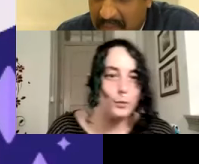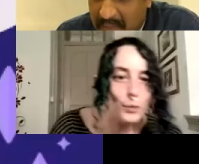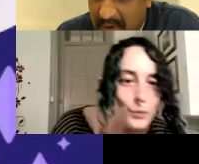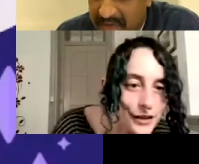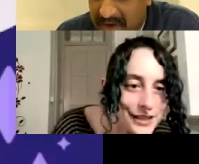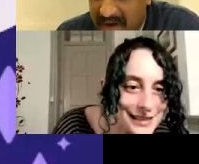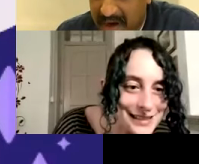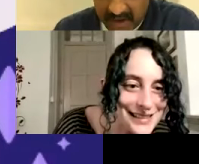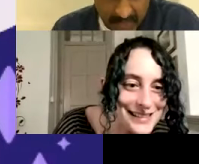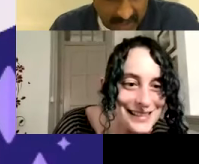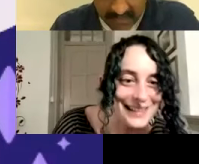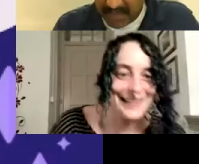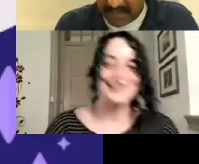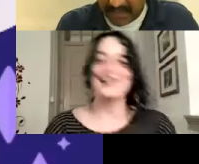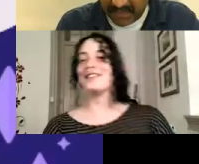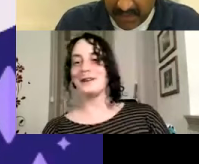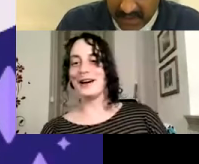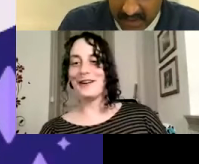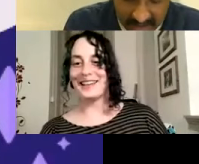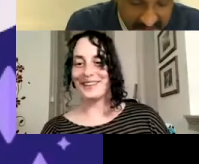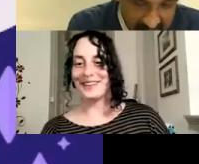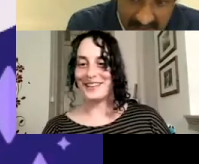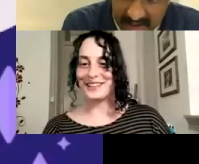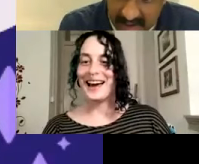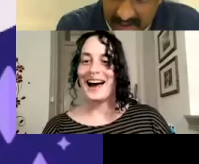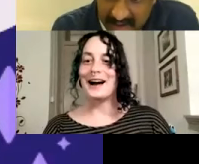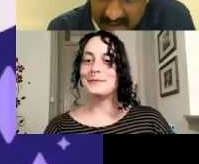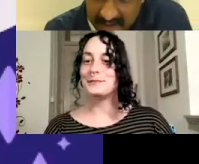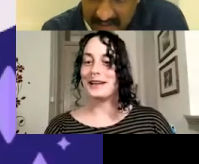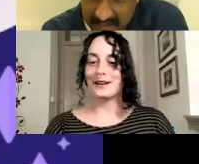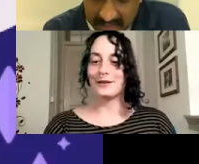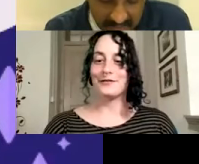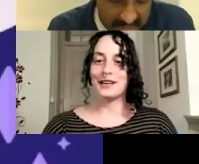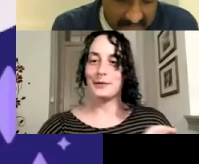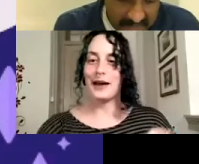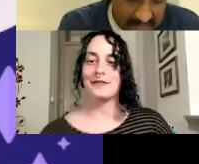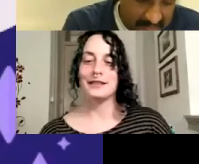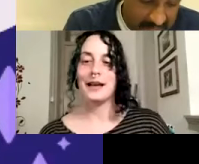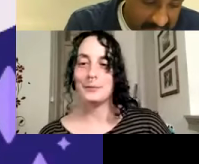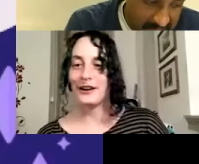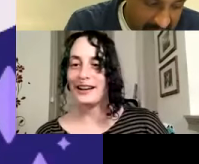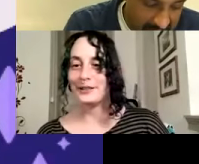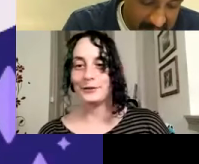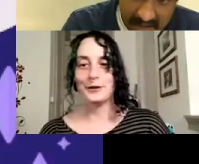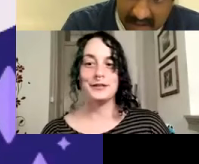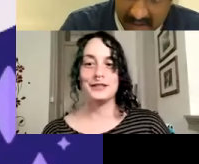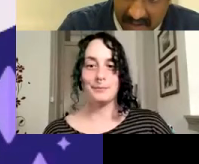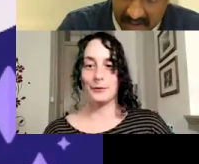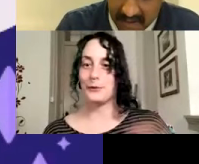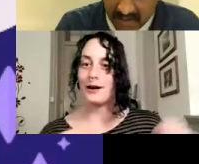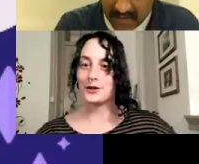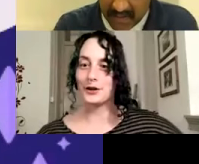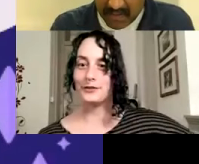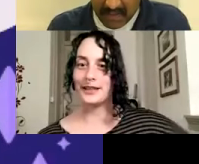Oh, Raven, your audio went off. There we go. I got there eventually. Speaking of things we have in the library, you'll notice